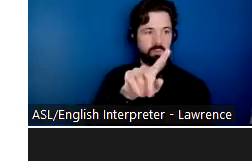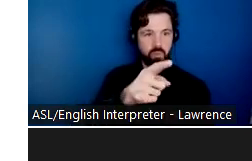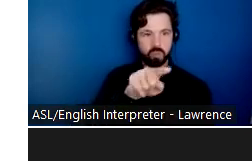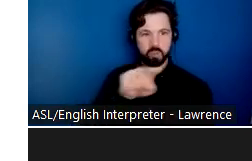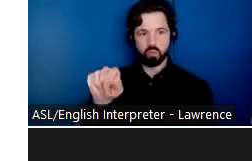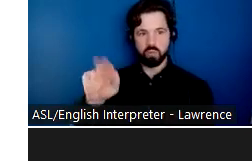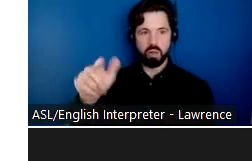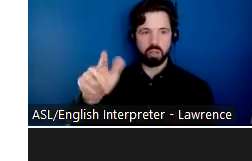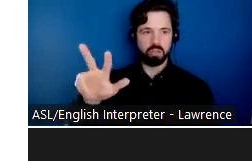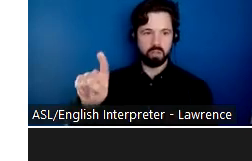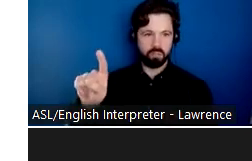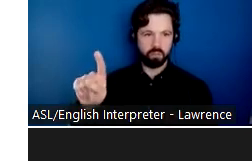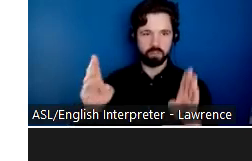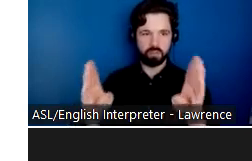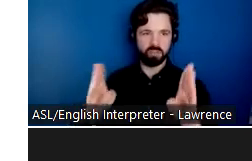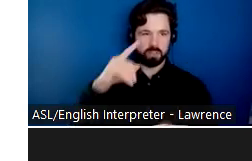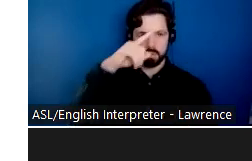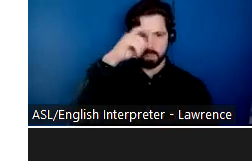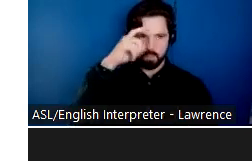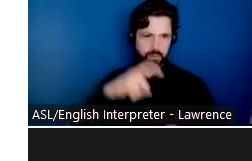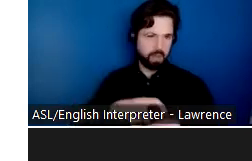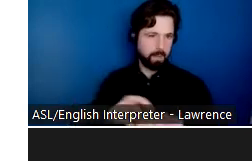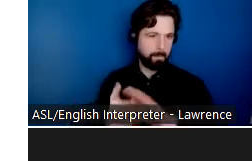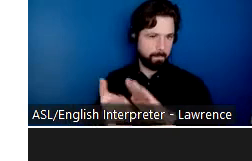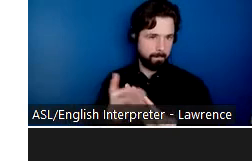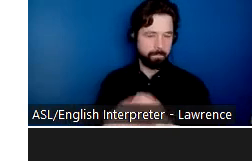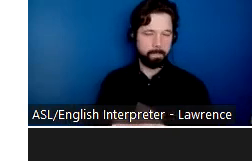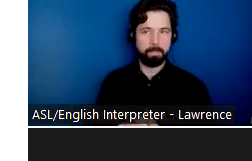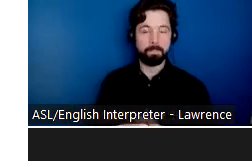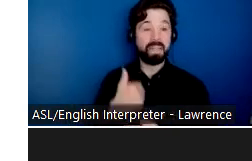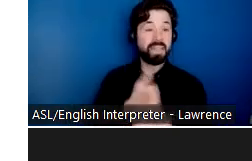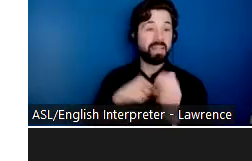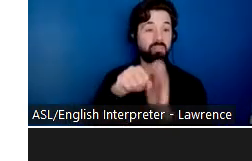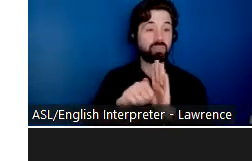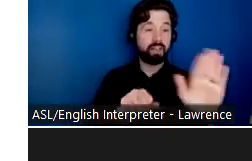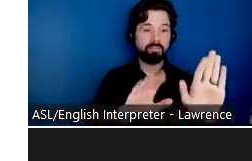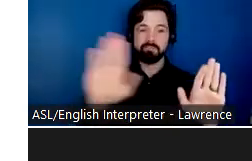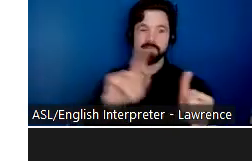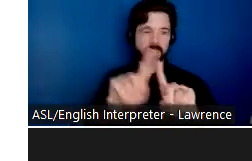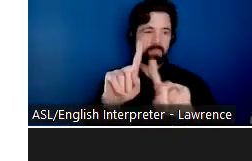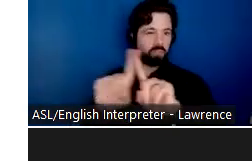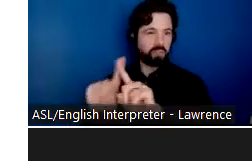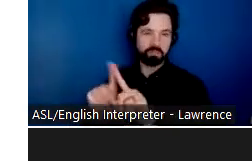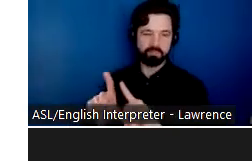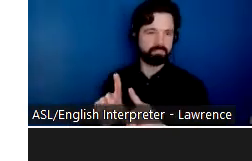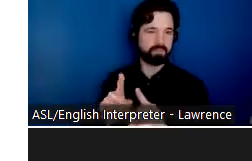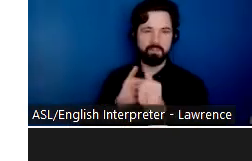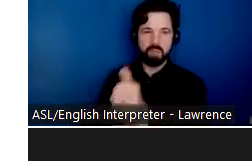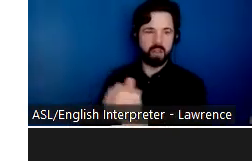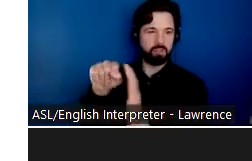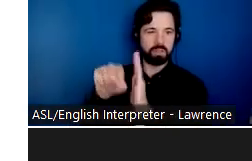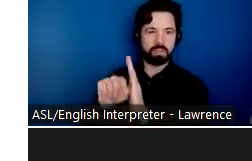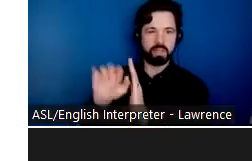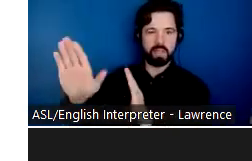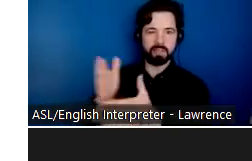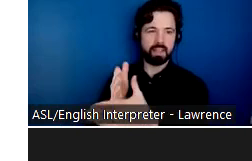31st. Now, this may differ in other states, as the summer operational period is defined based on the state's average